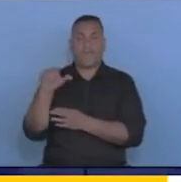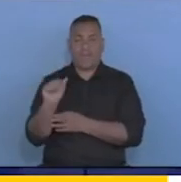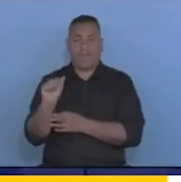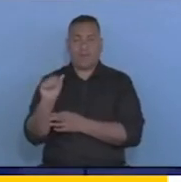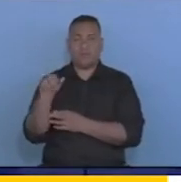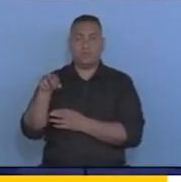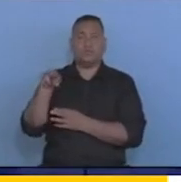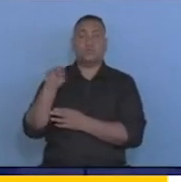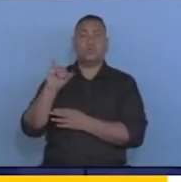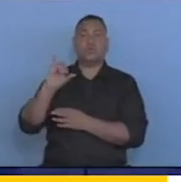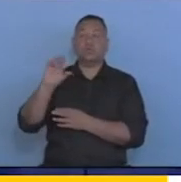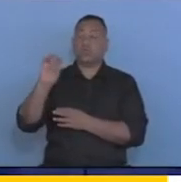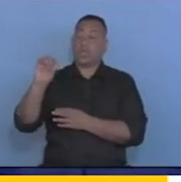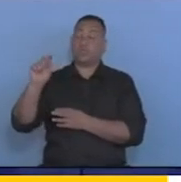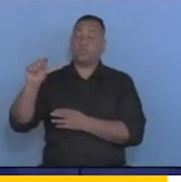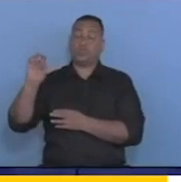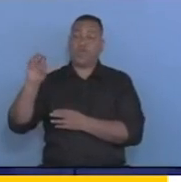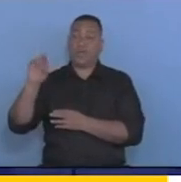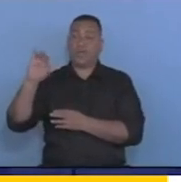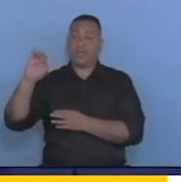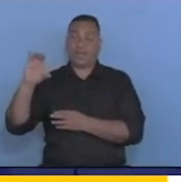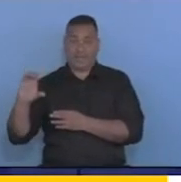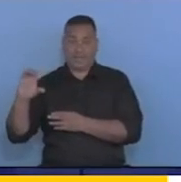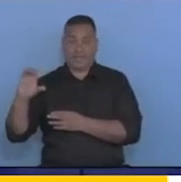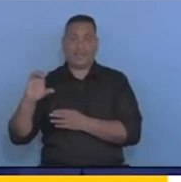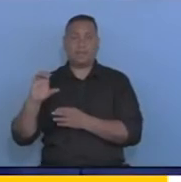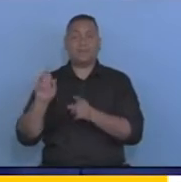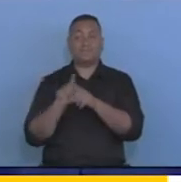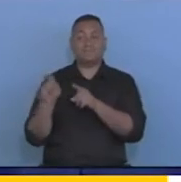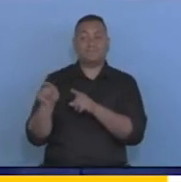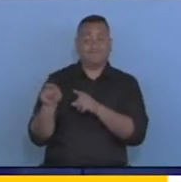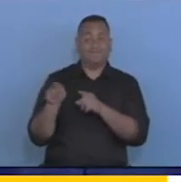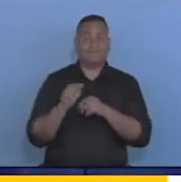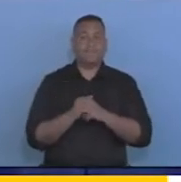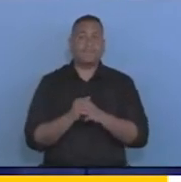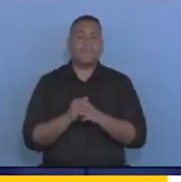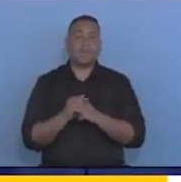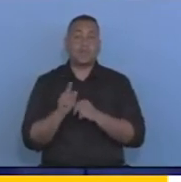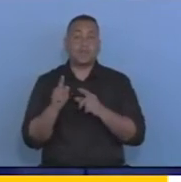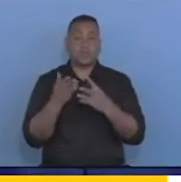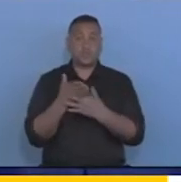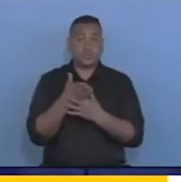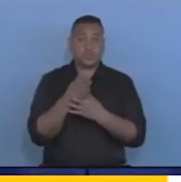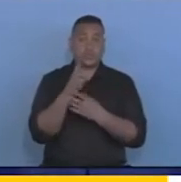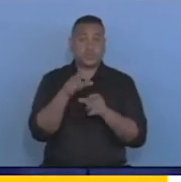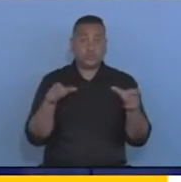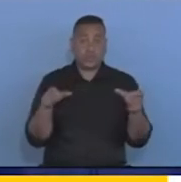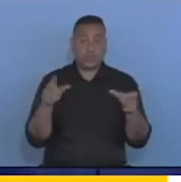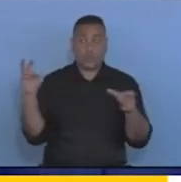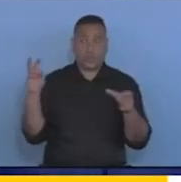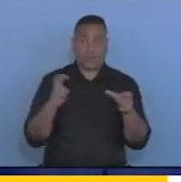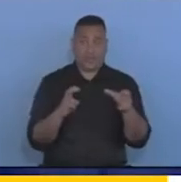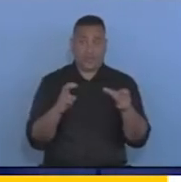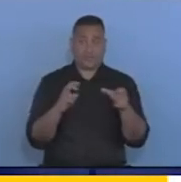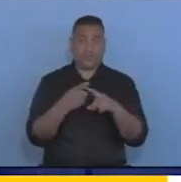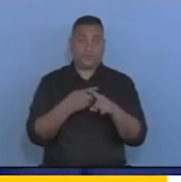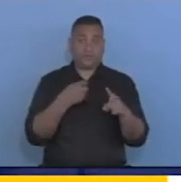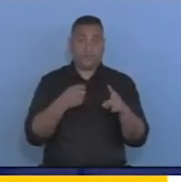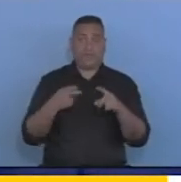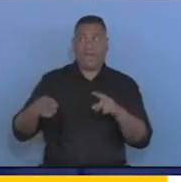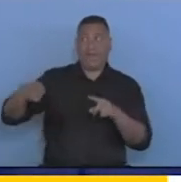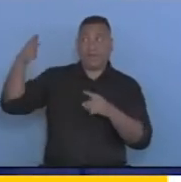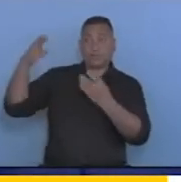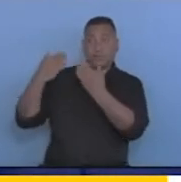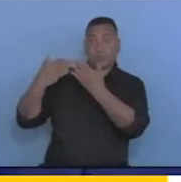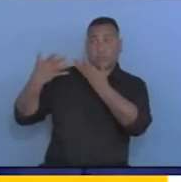campus. And most of those candidates ideally vary between students who came straight out of high school for the apprenticeship.